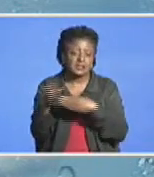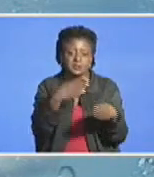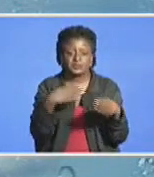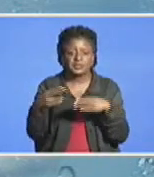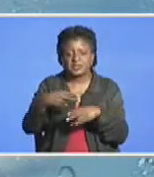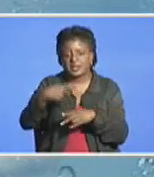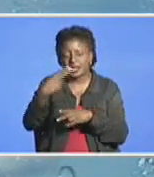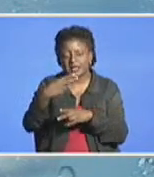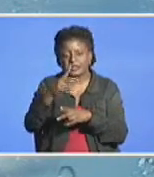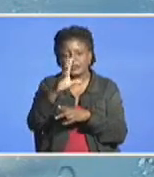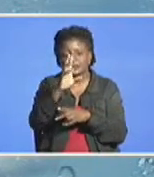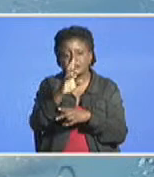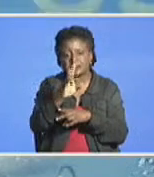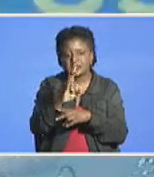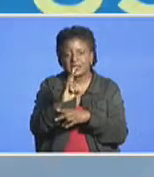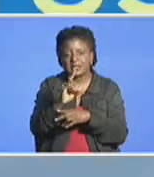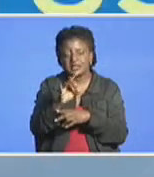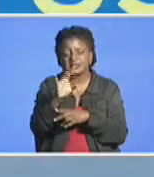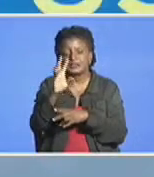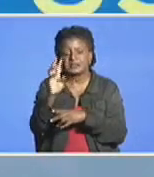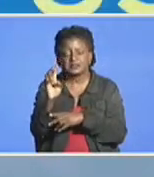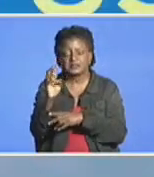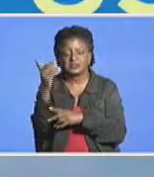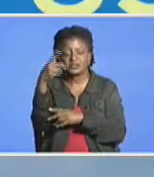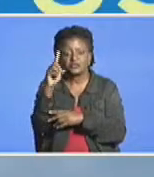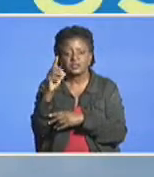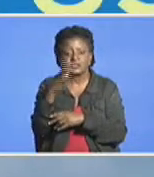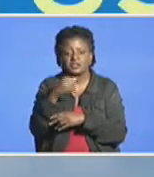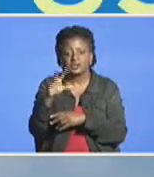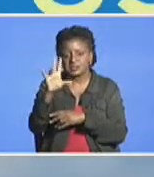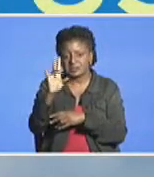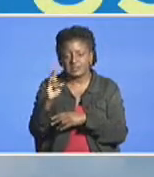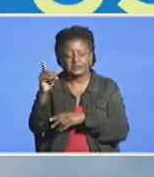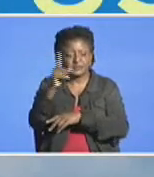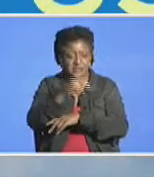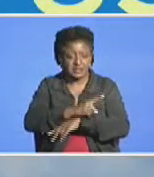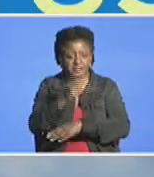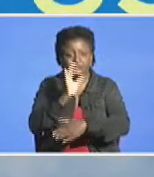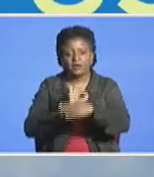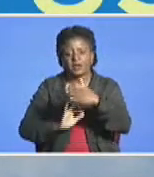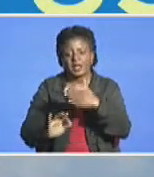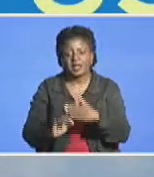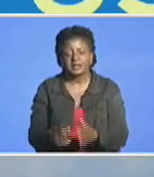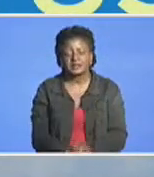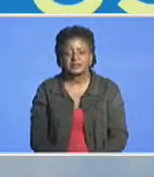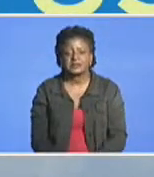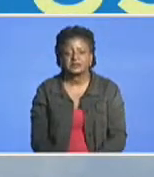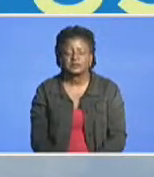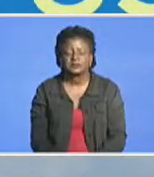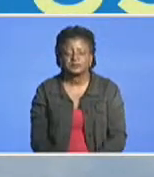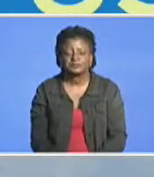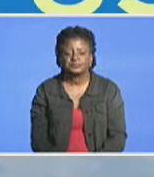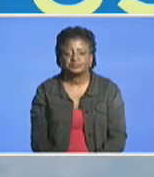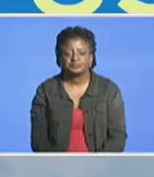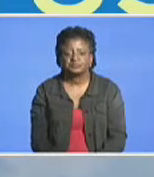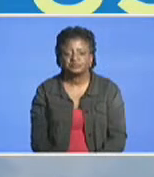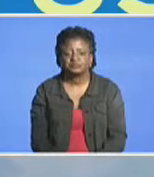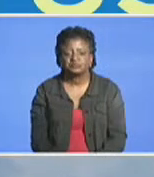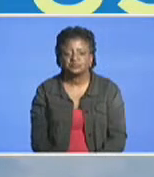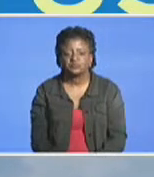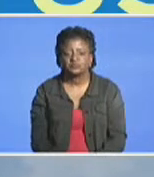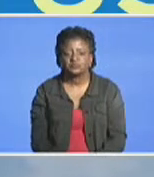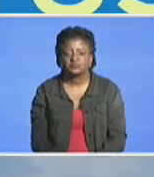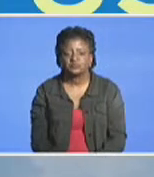high temperature reaching 86 degrees. Extended weather forecast, as you can see in our graphic, the wet stuff and the thunderstorm right